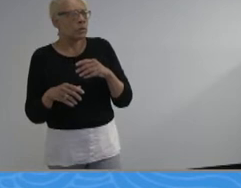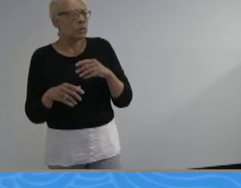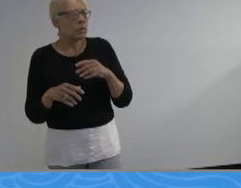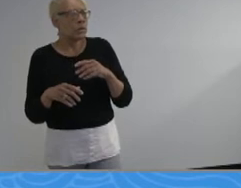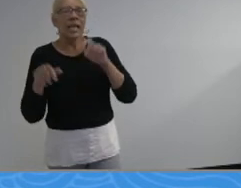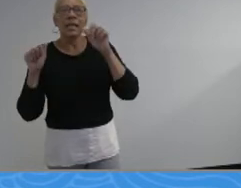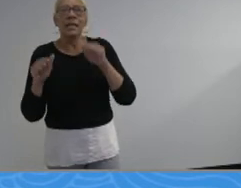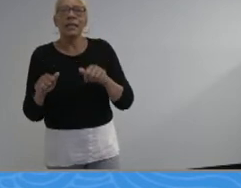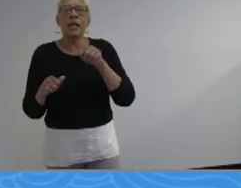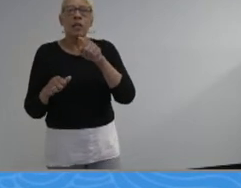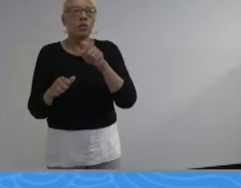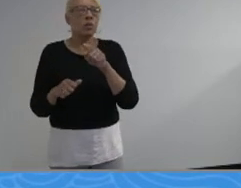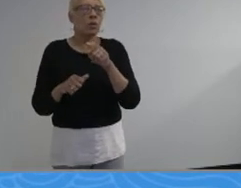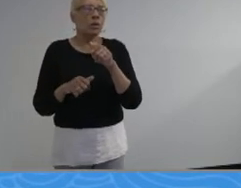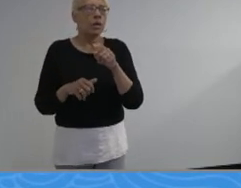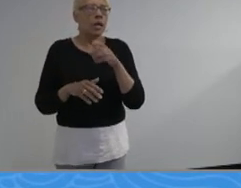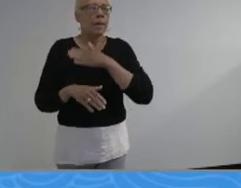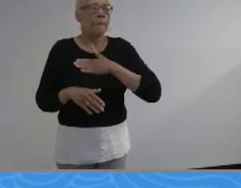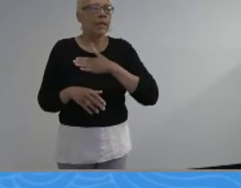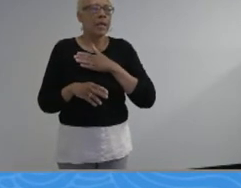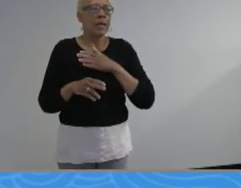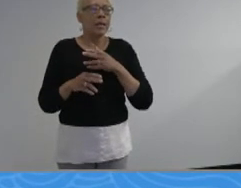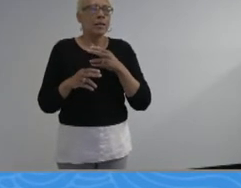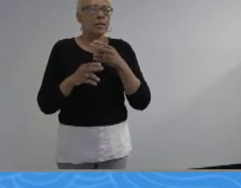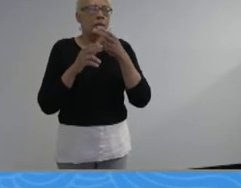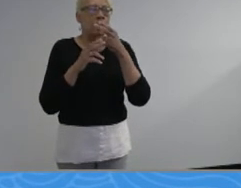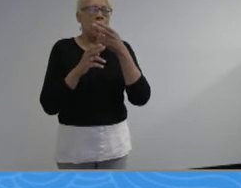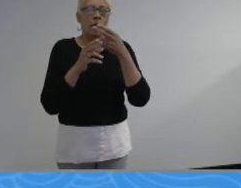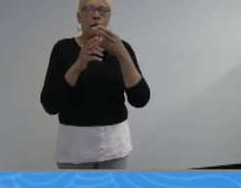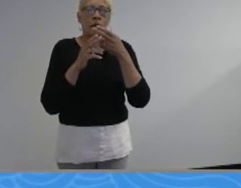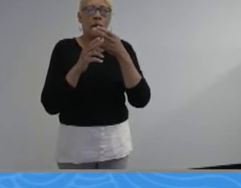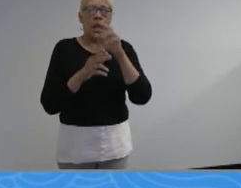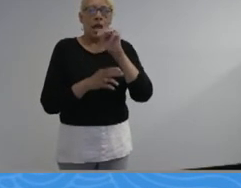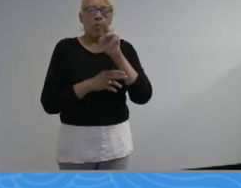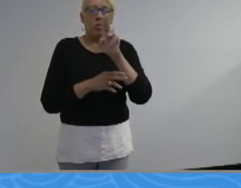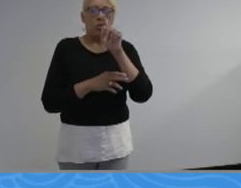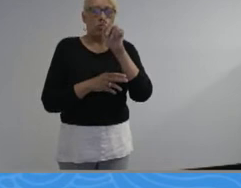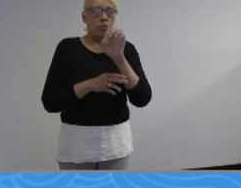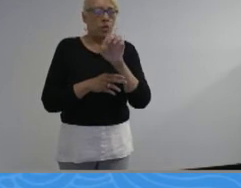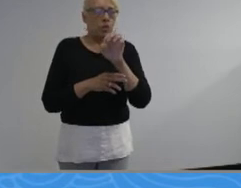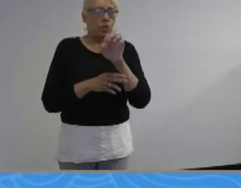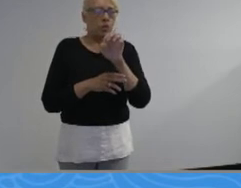Can you please, Maria, can you mute your computer, please?